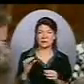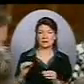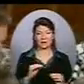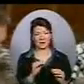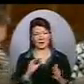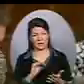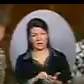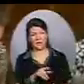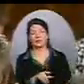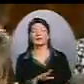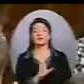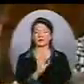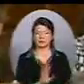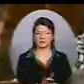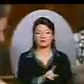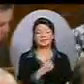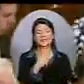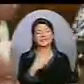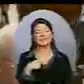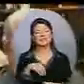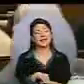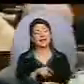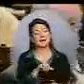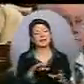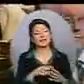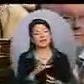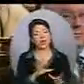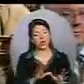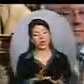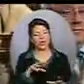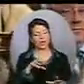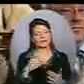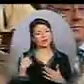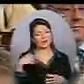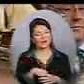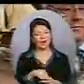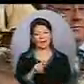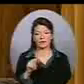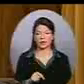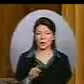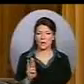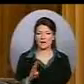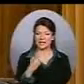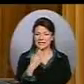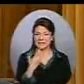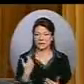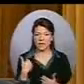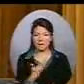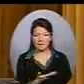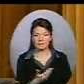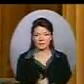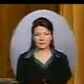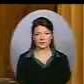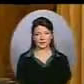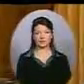the hijinks in Thunder Bay? Yeah. The honourable Parliamentary Secretary to the Prime Minister. Mr. Speaker, in a letter